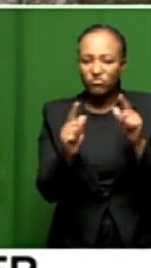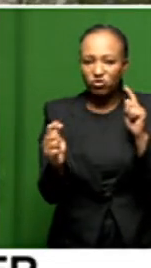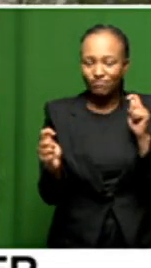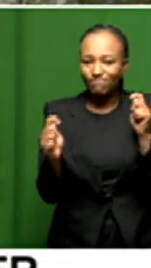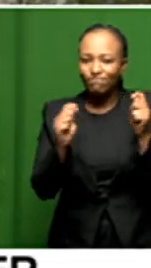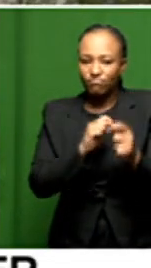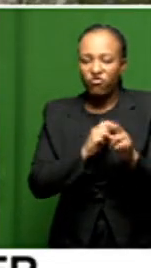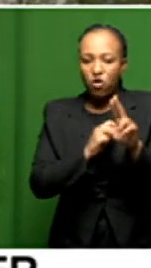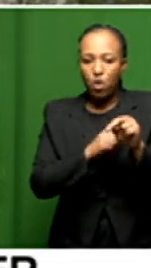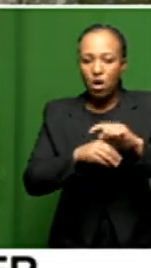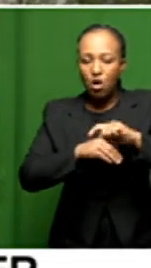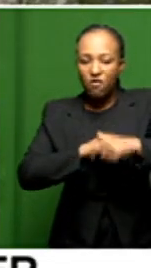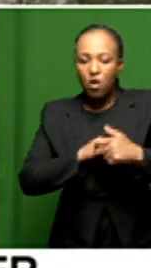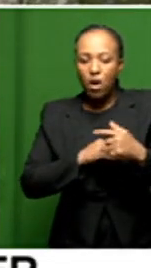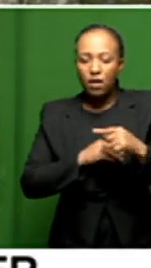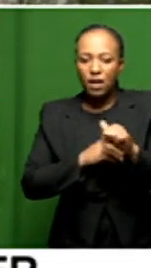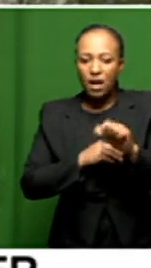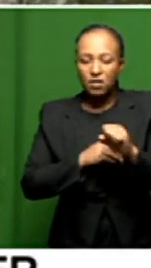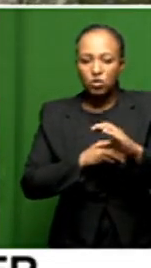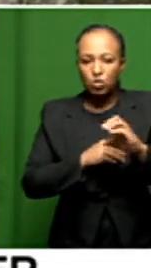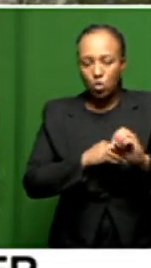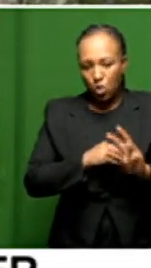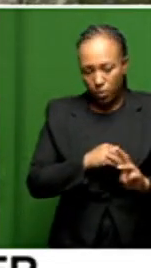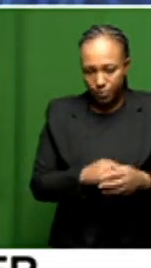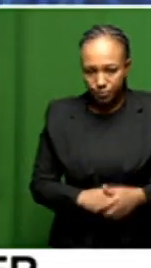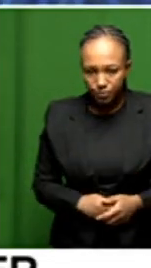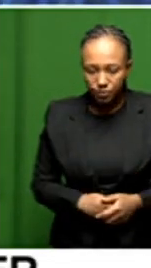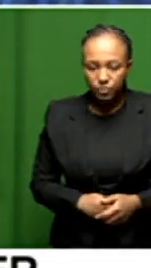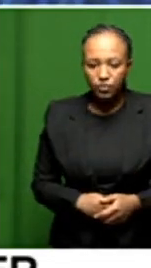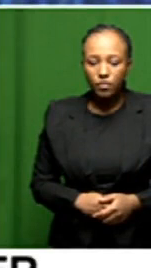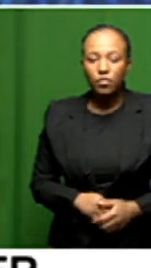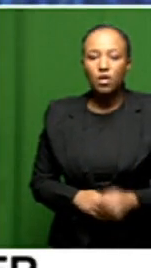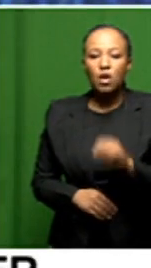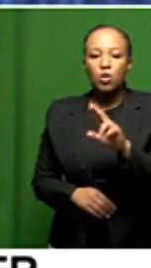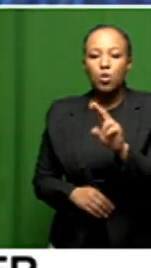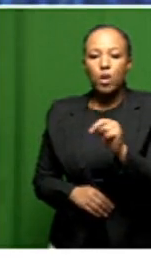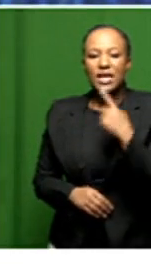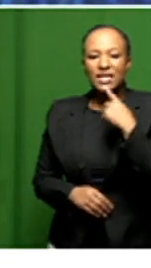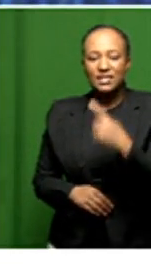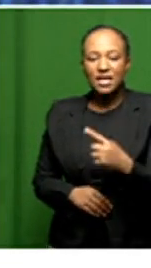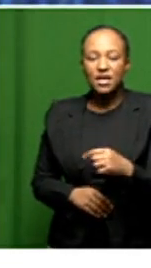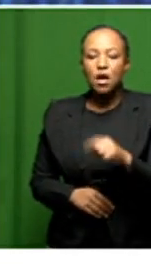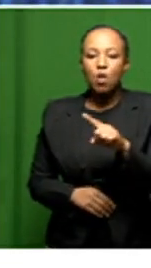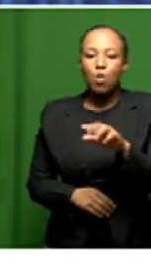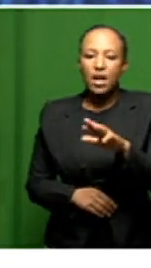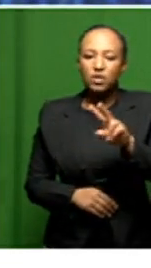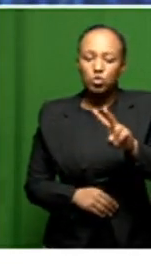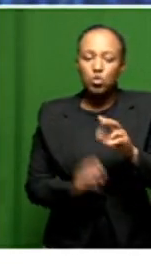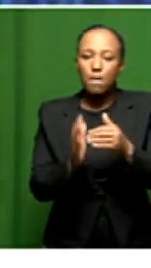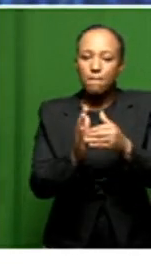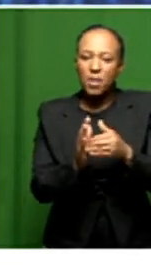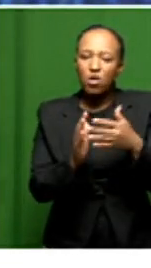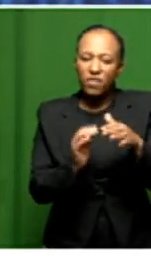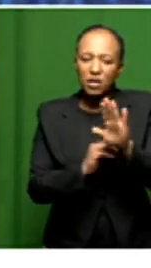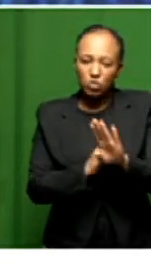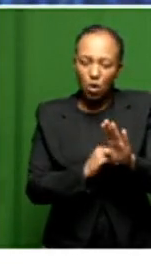UN climate conference in Glasgow. The United Nations says at least $982 billion in fiscal stimulus